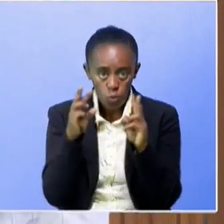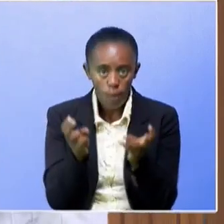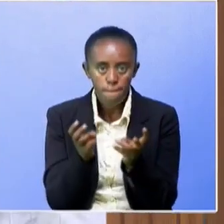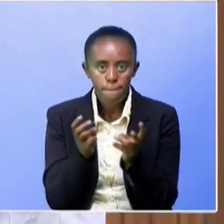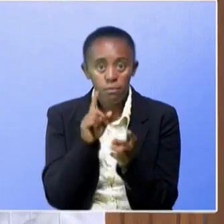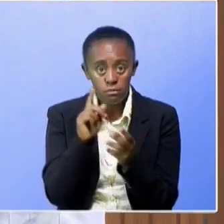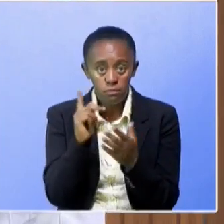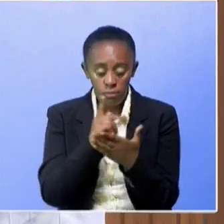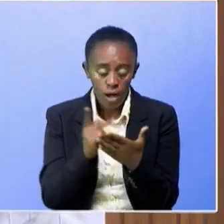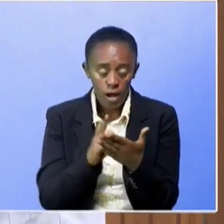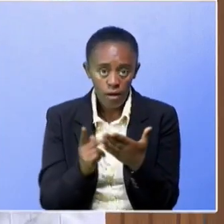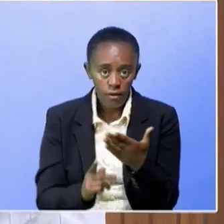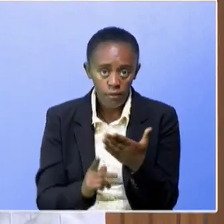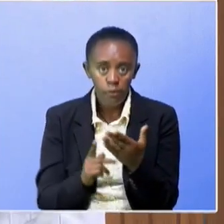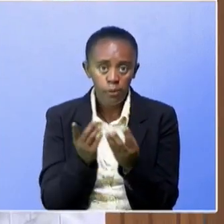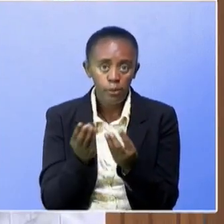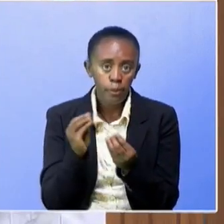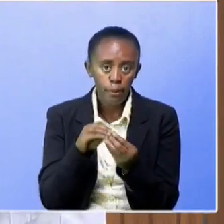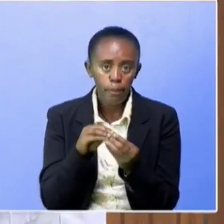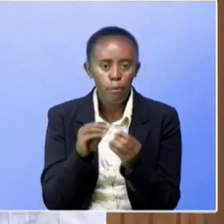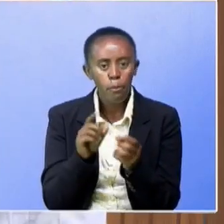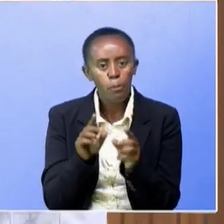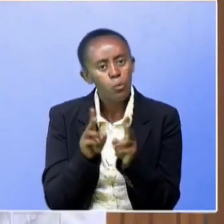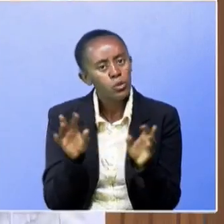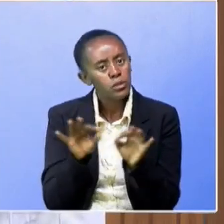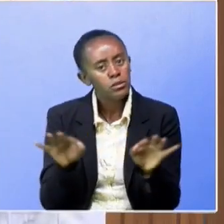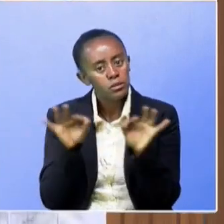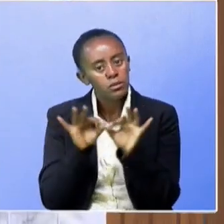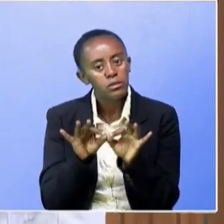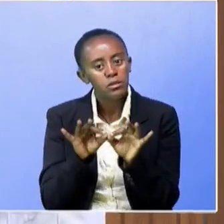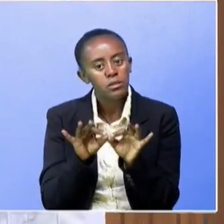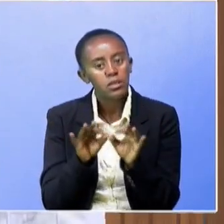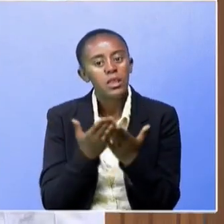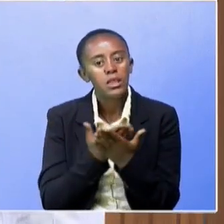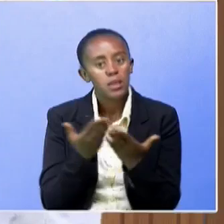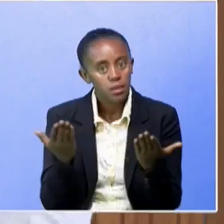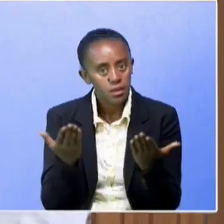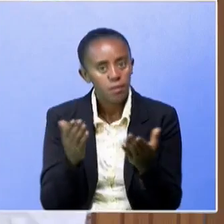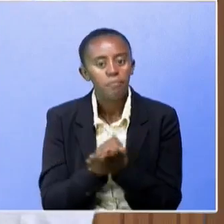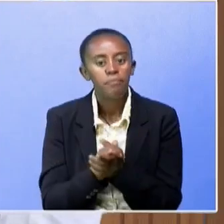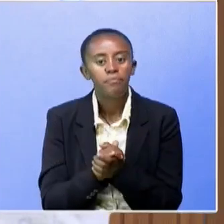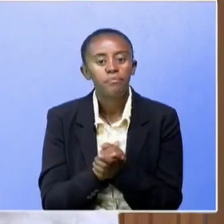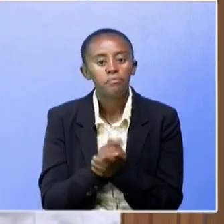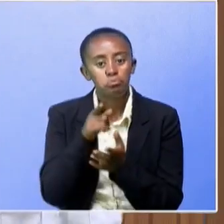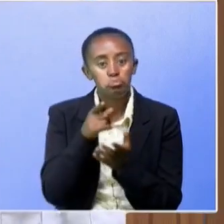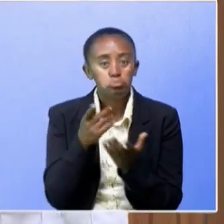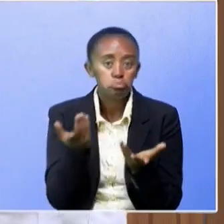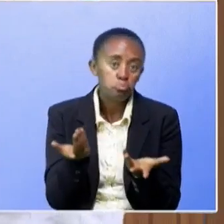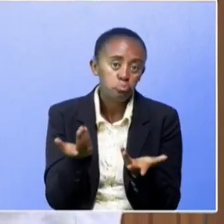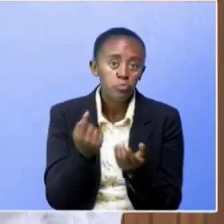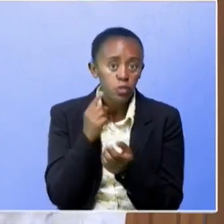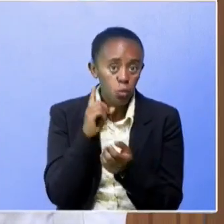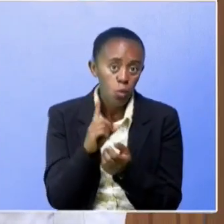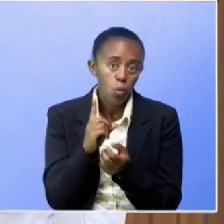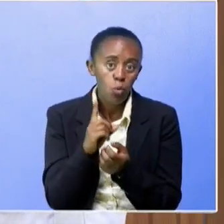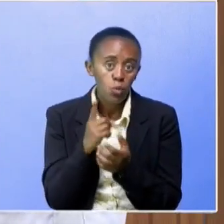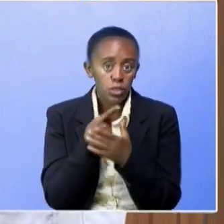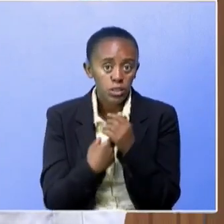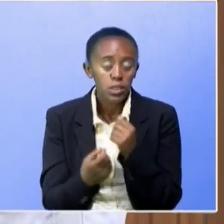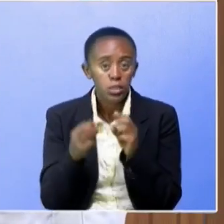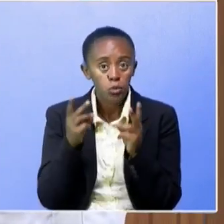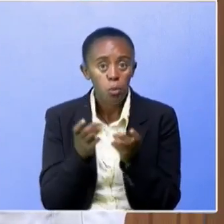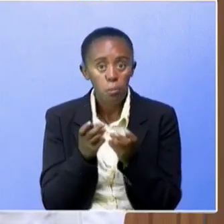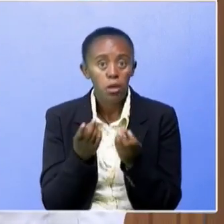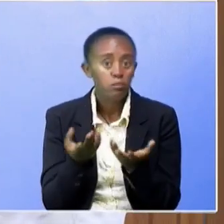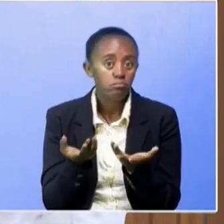a paragraph is also the most important thing. If you don't have one single topic